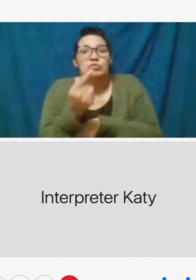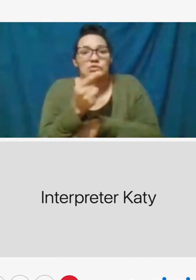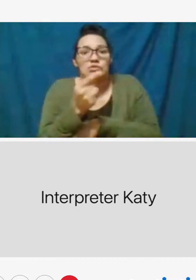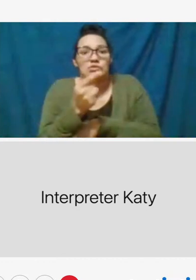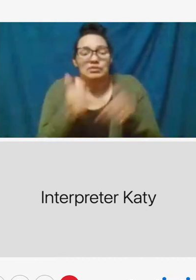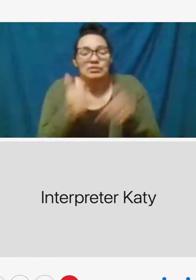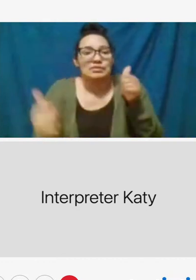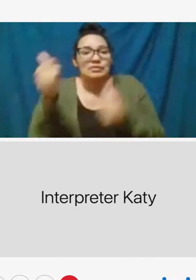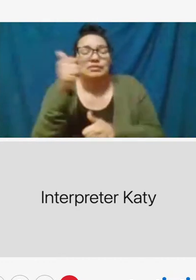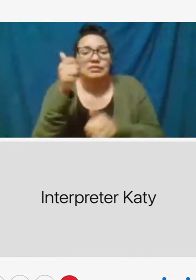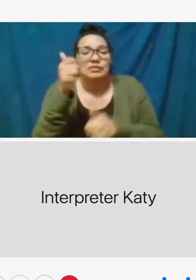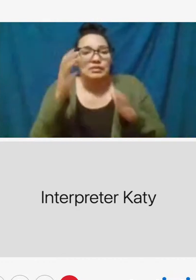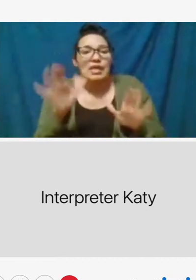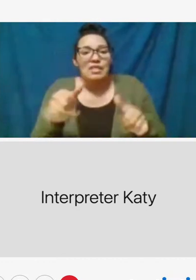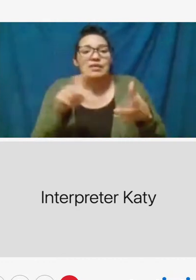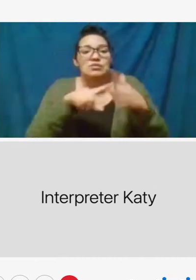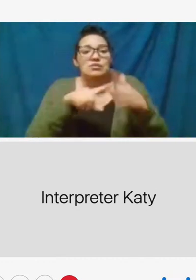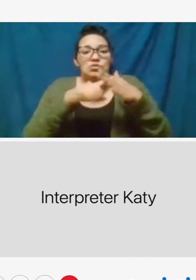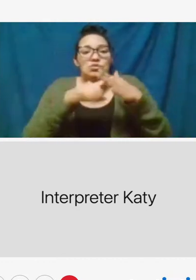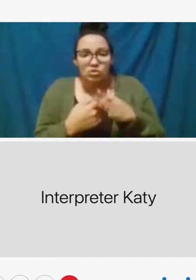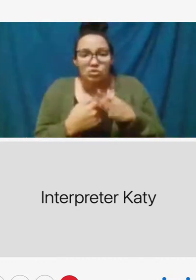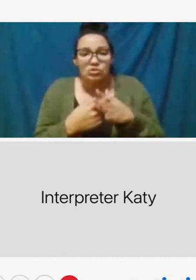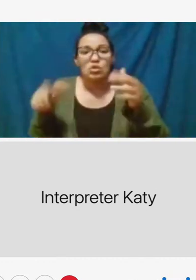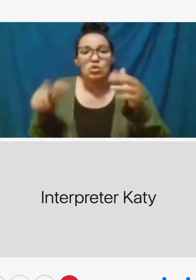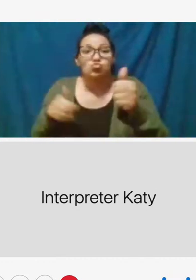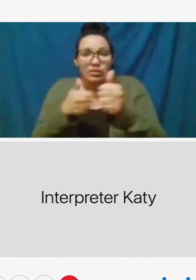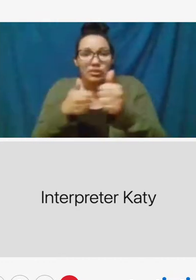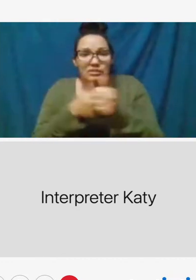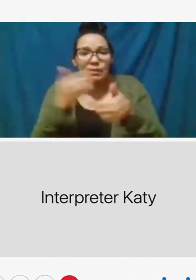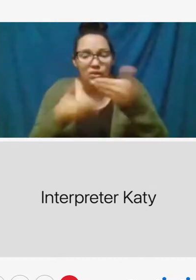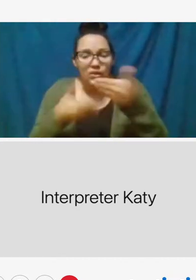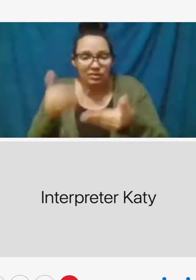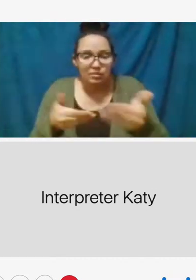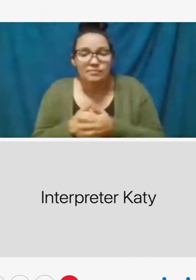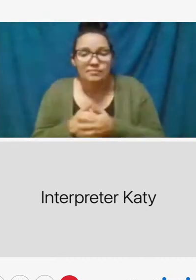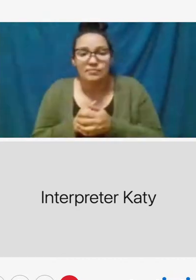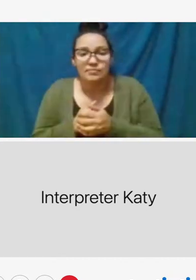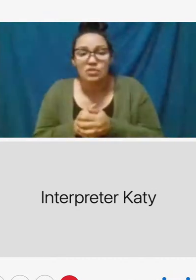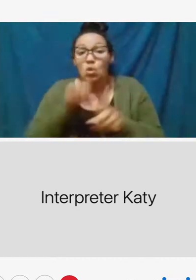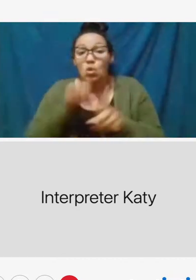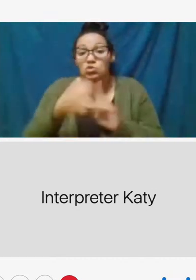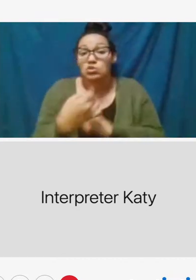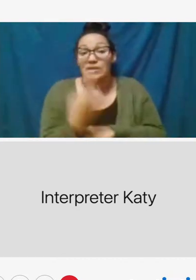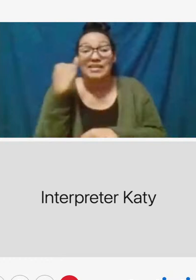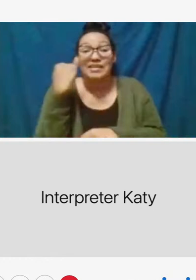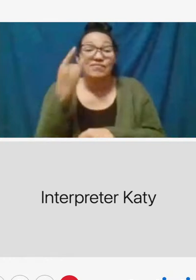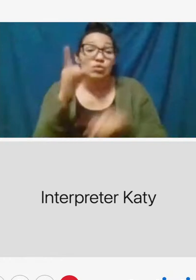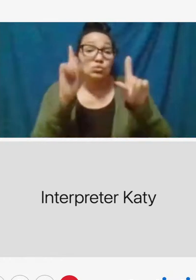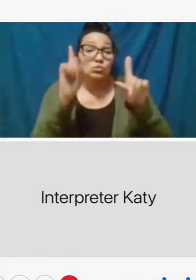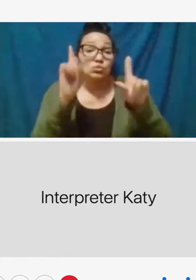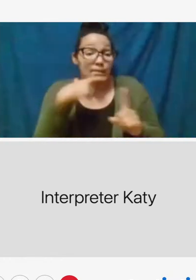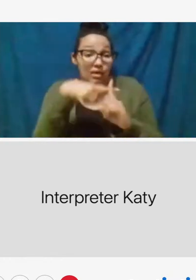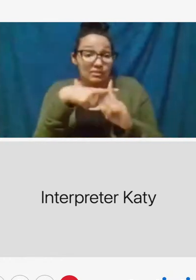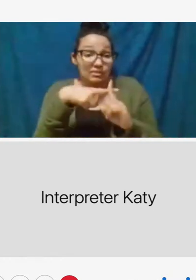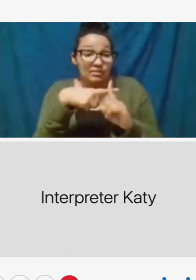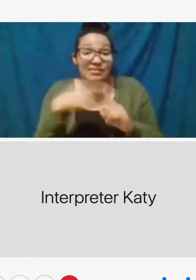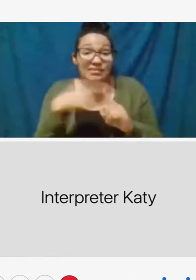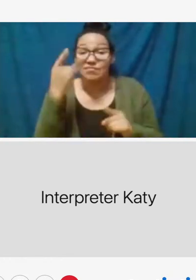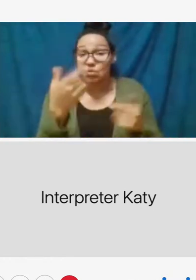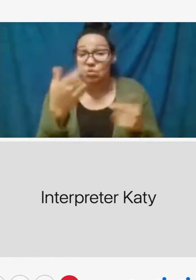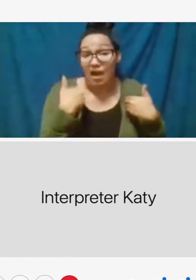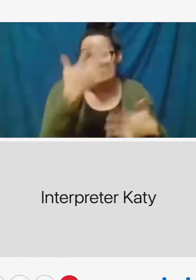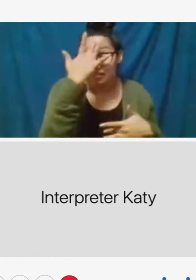process next slide please and so in scenario one if you test positive whether you have symptoms or not